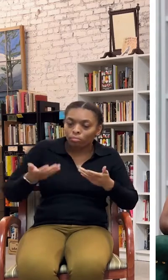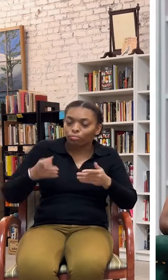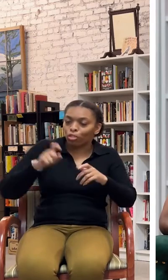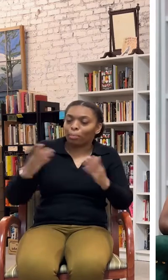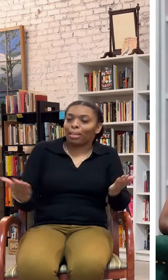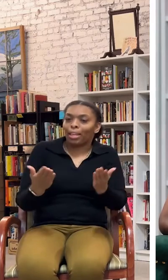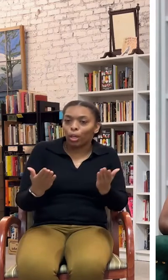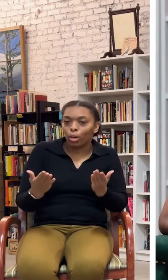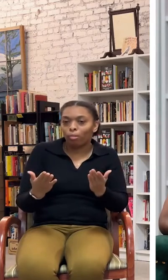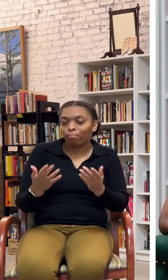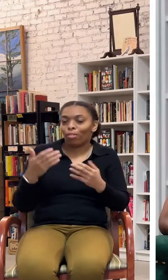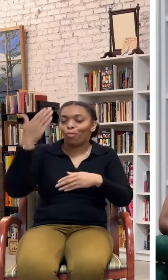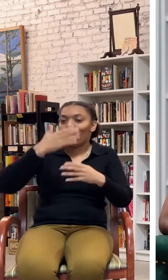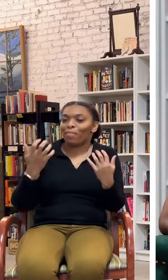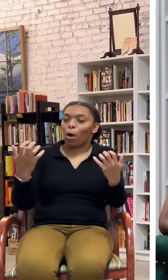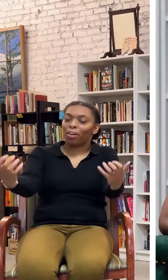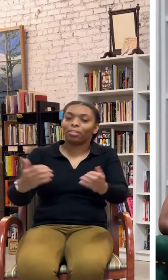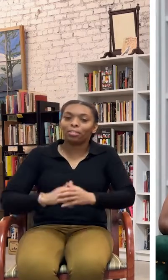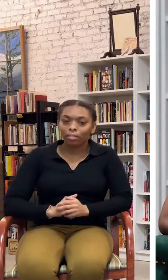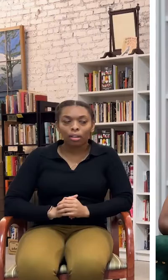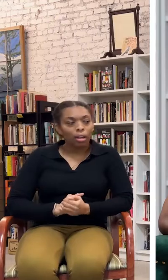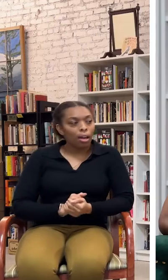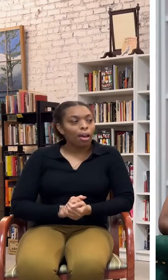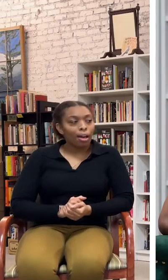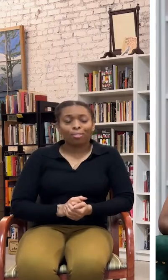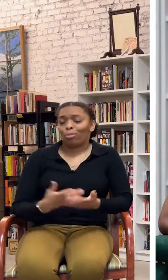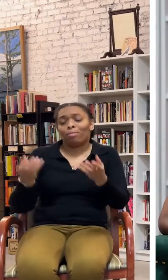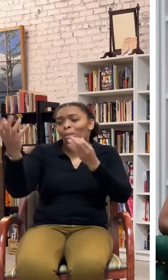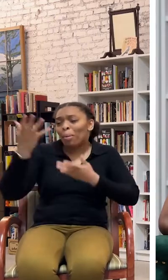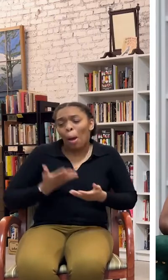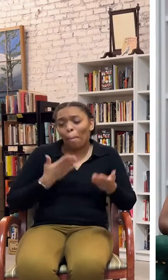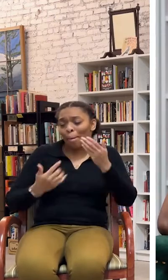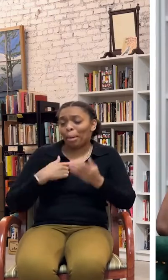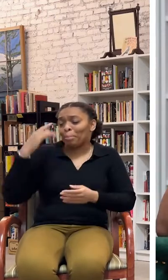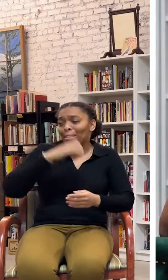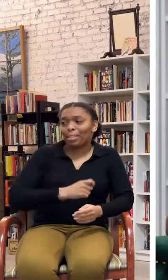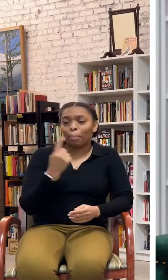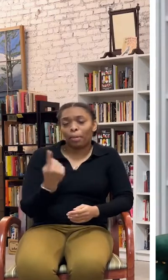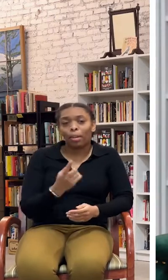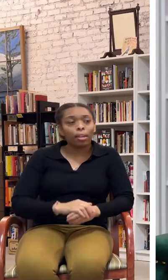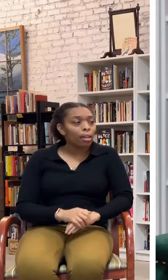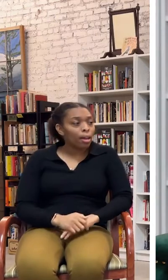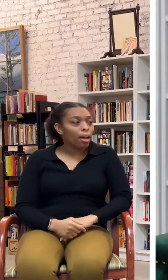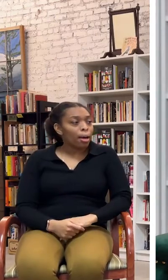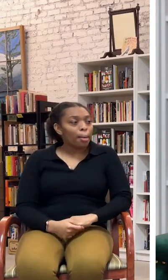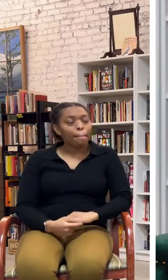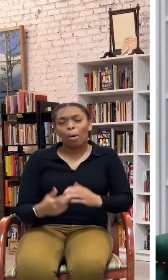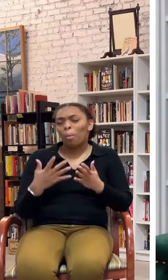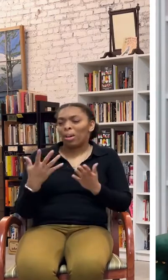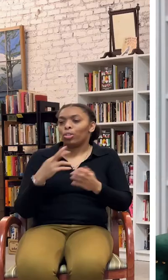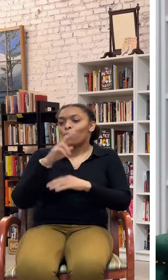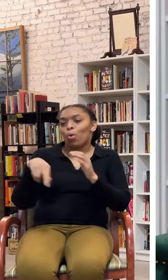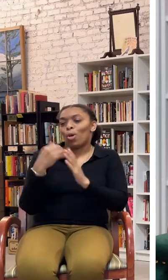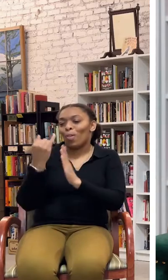of an audience. So just school me. Maybe I'm missing something. What is the role of art? Thank